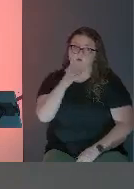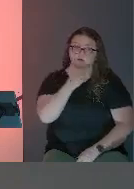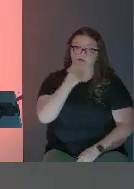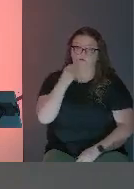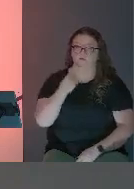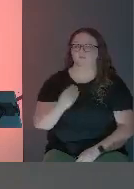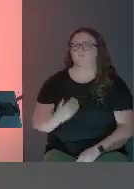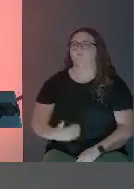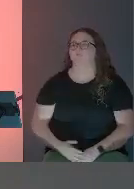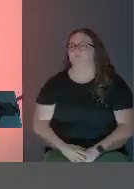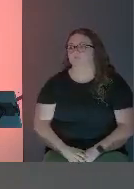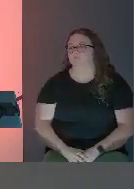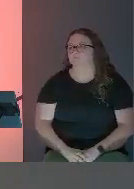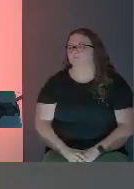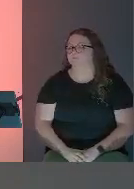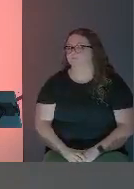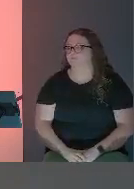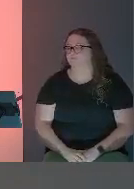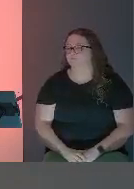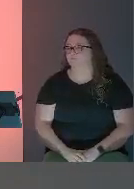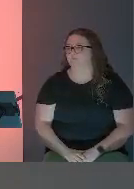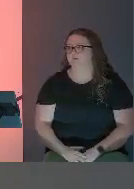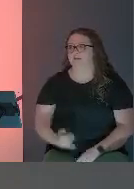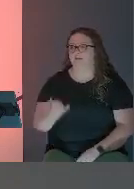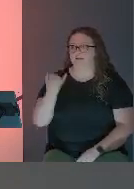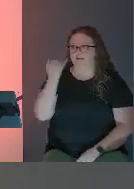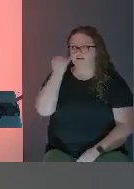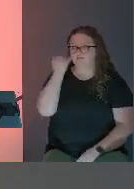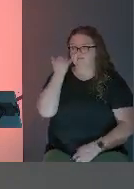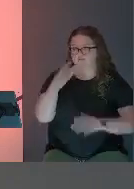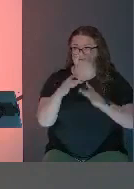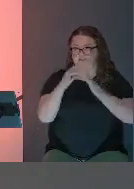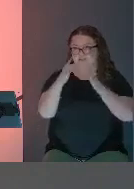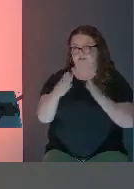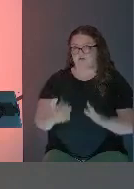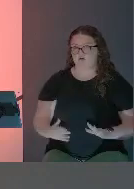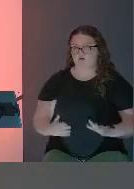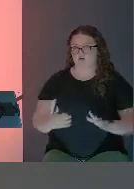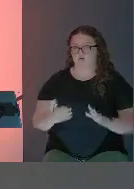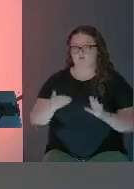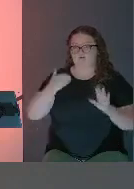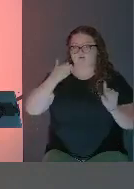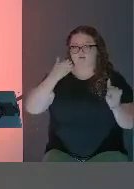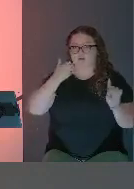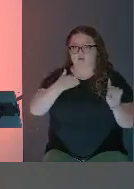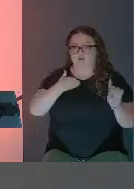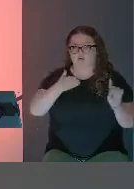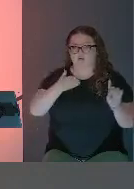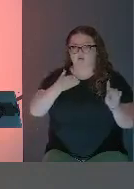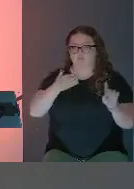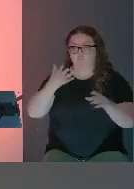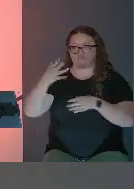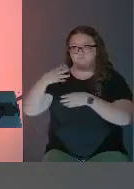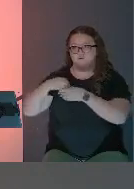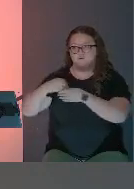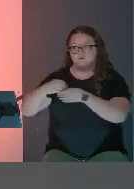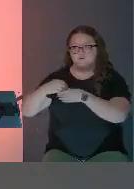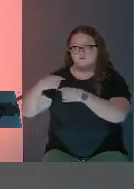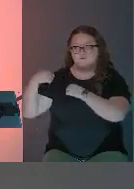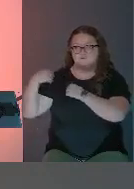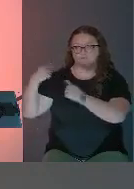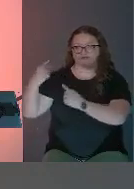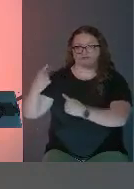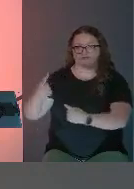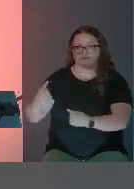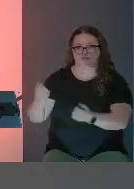long as those leaders were present that had been involved and engaged in the great things that God has done, man, the people were